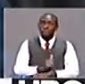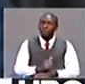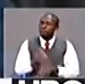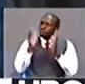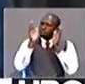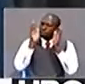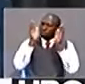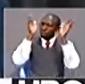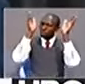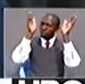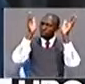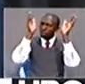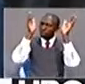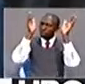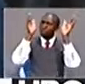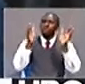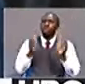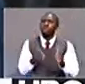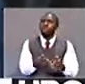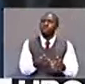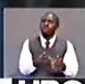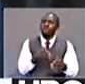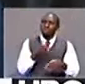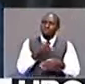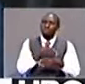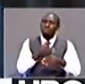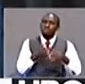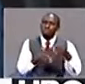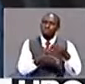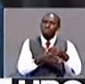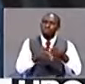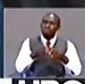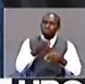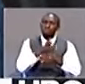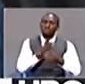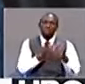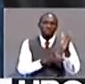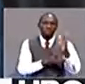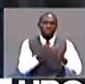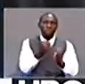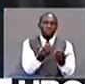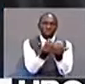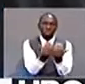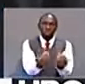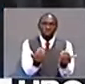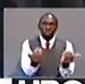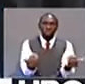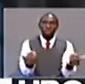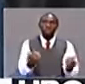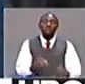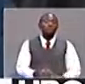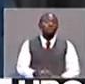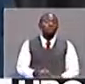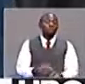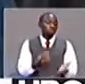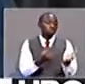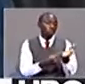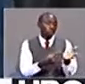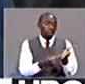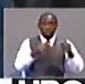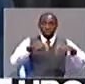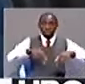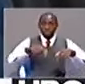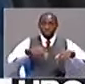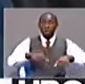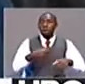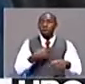Archbishop built more development in children. Madam Speaker, in Uganda, we have associations which build